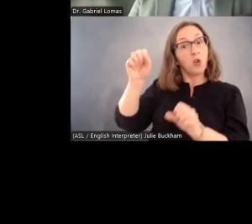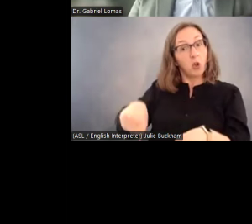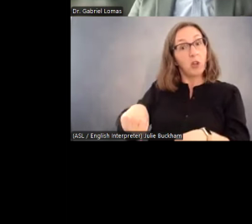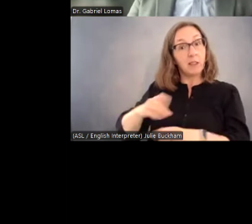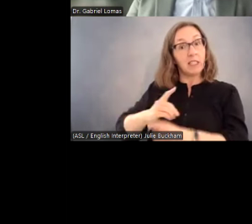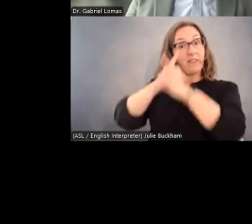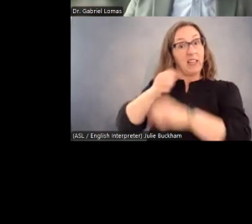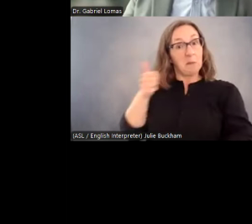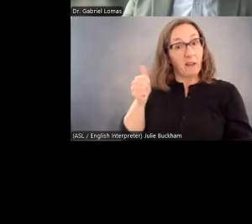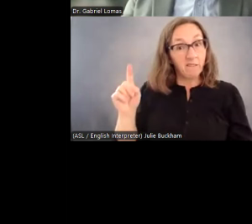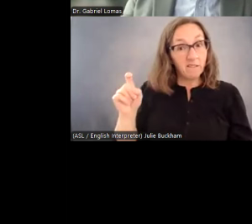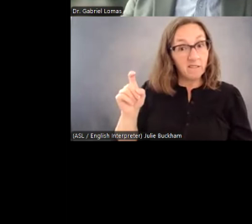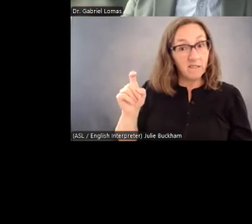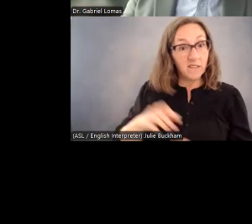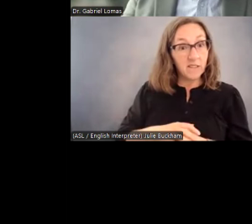standard?